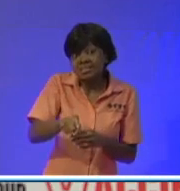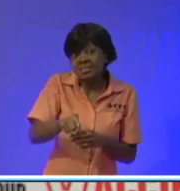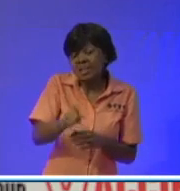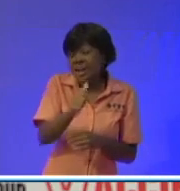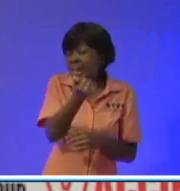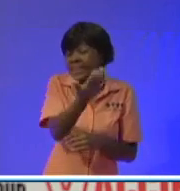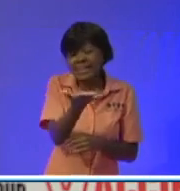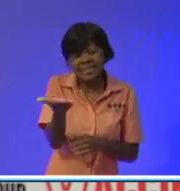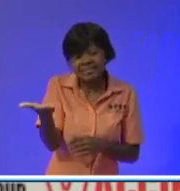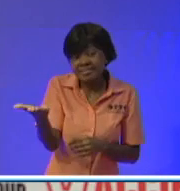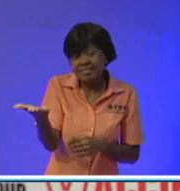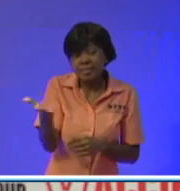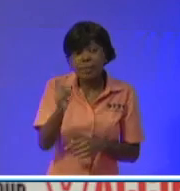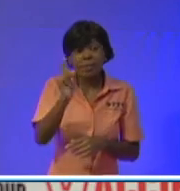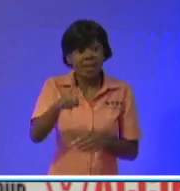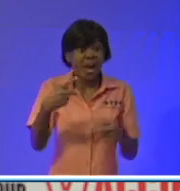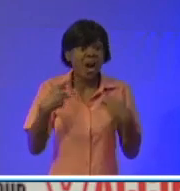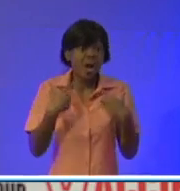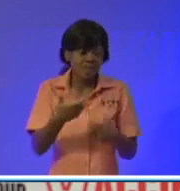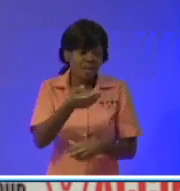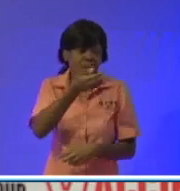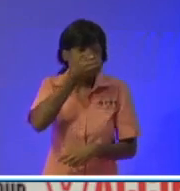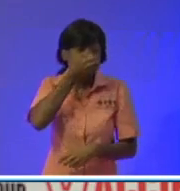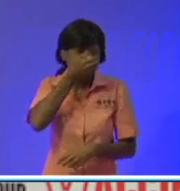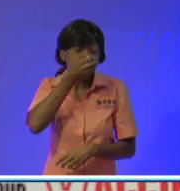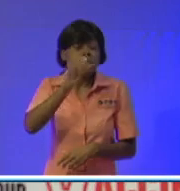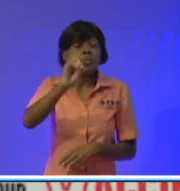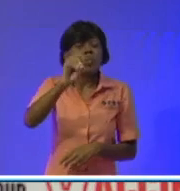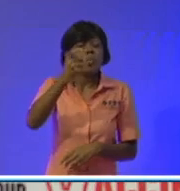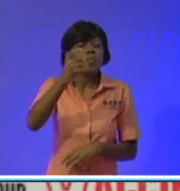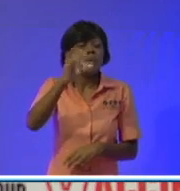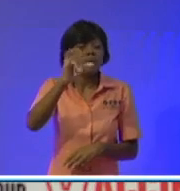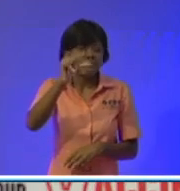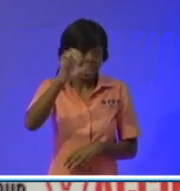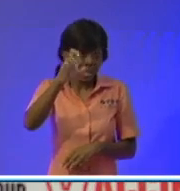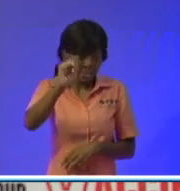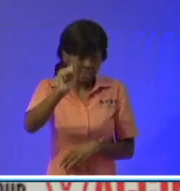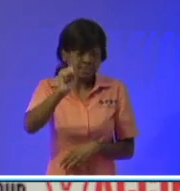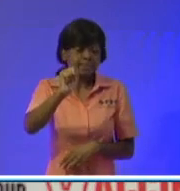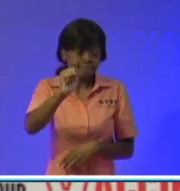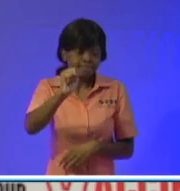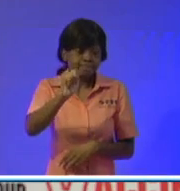because these people will need to have that oxygen therapy for another